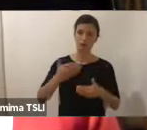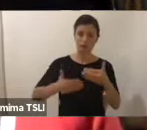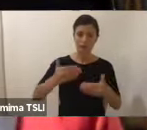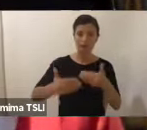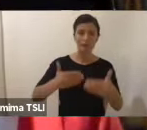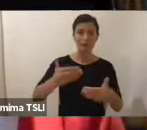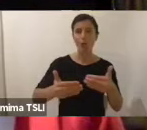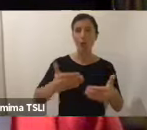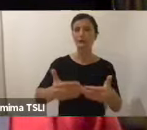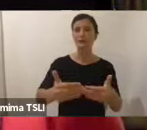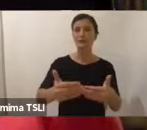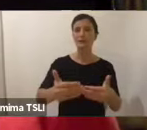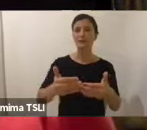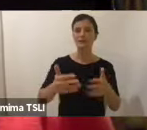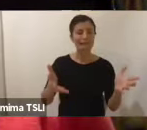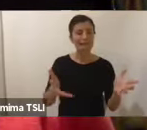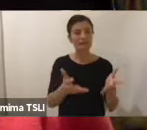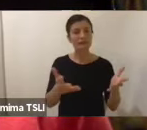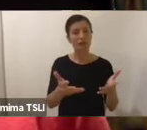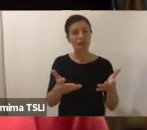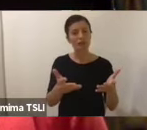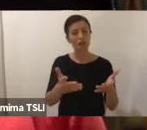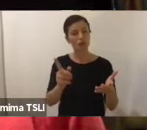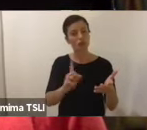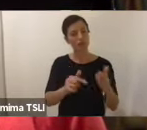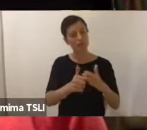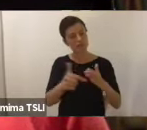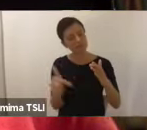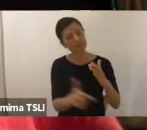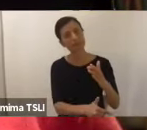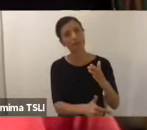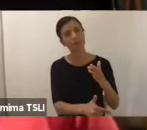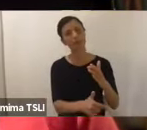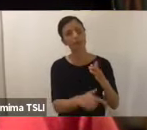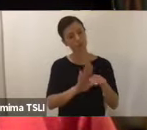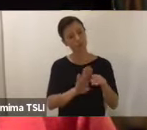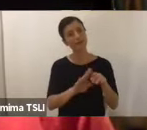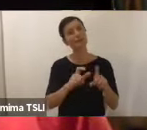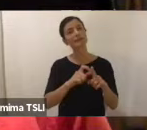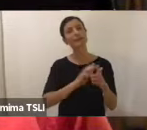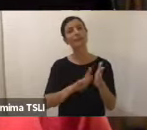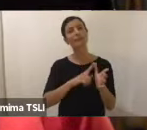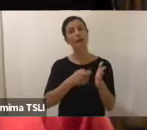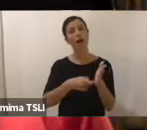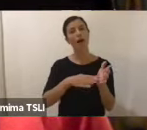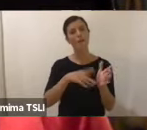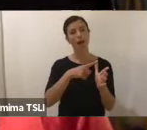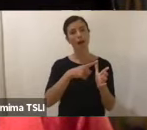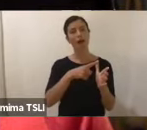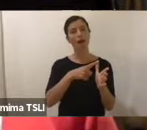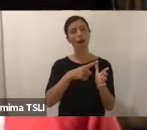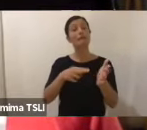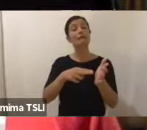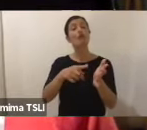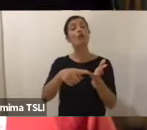to to deepen their practice of the dharma in sri ratna we'll be looking that in in november and see what we can do